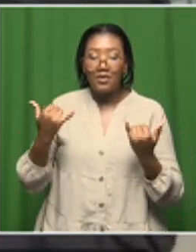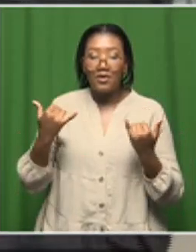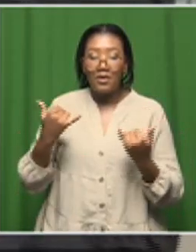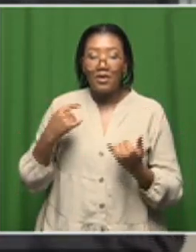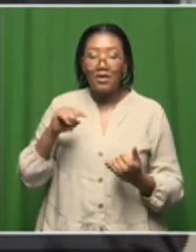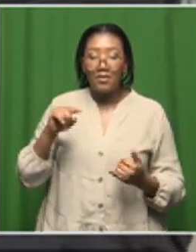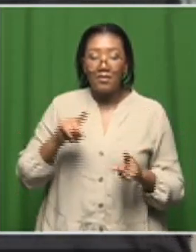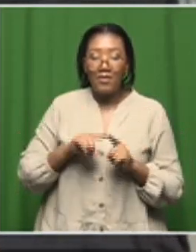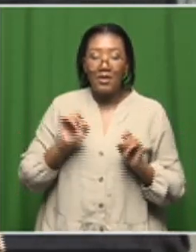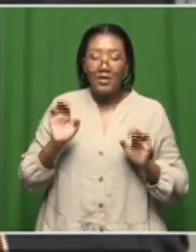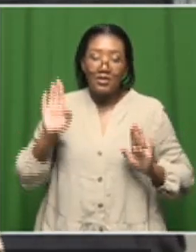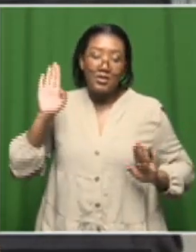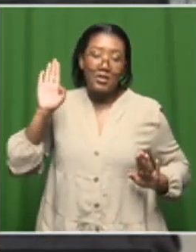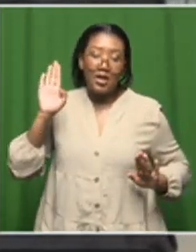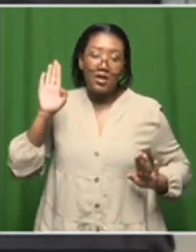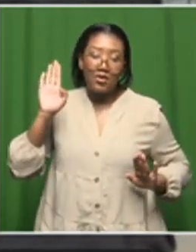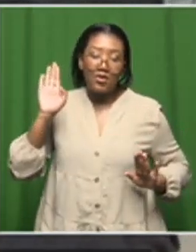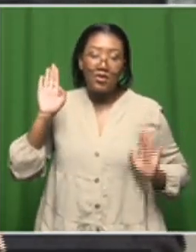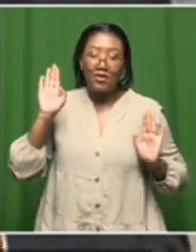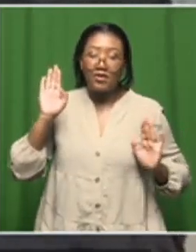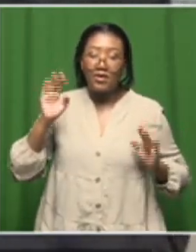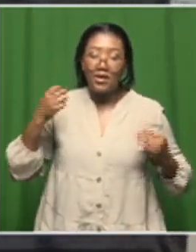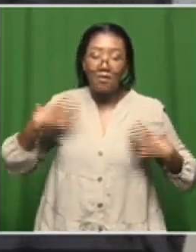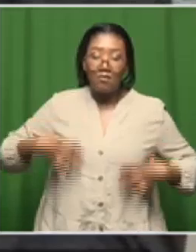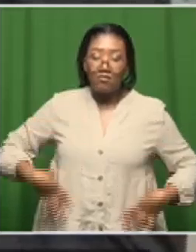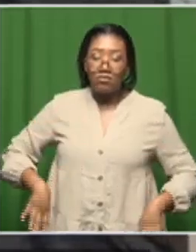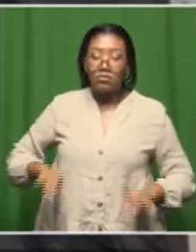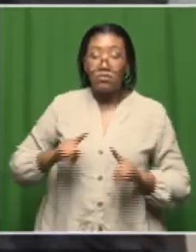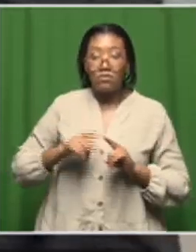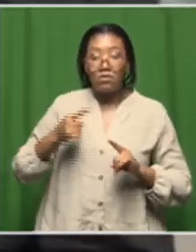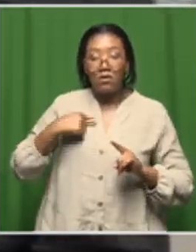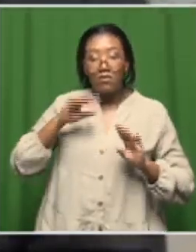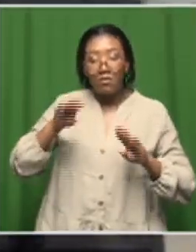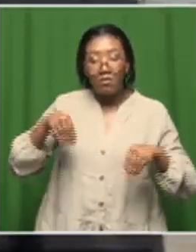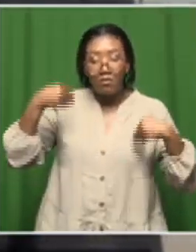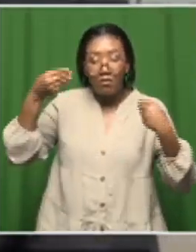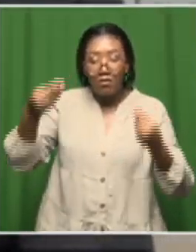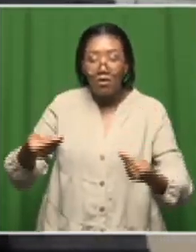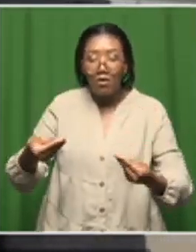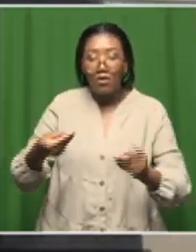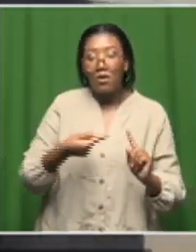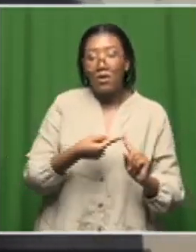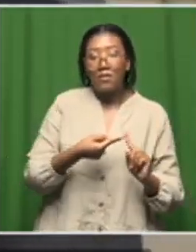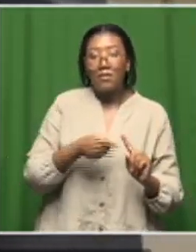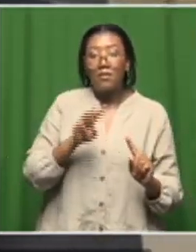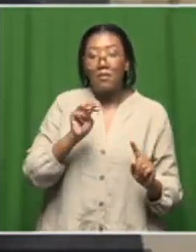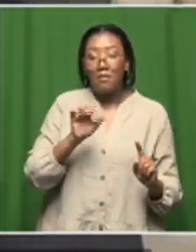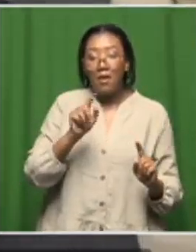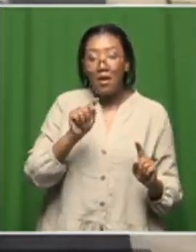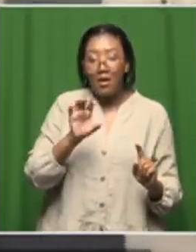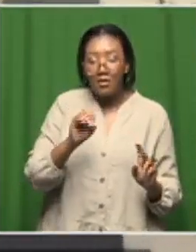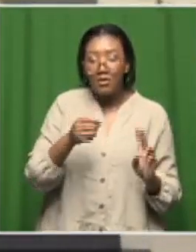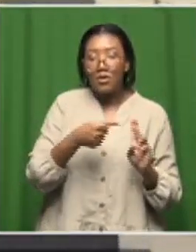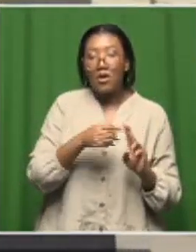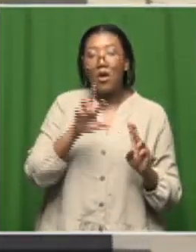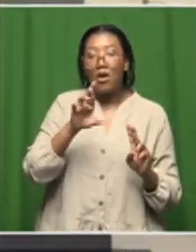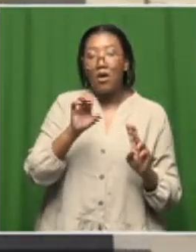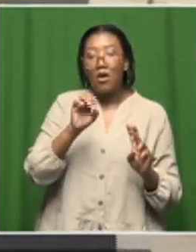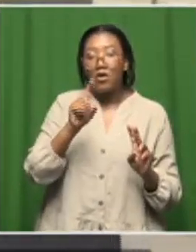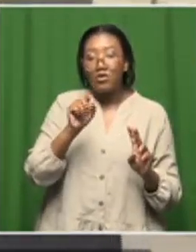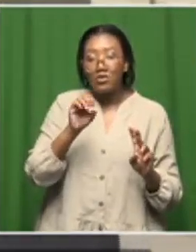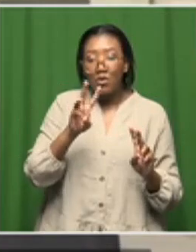were incarcerated on Robben Island. I'm talking about Ochumato, Rotowa,